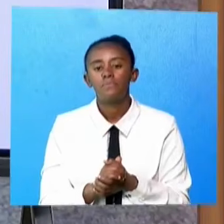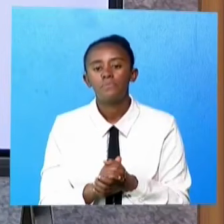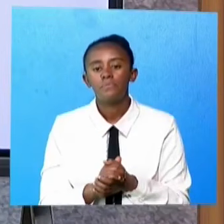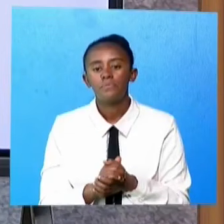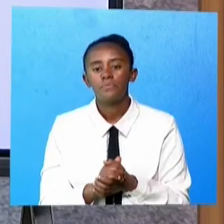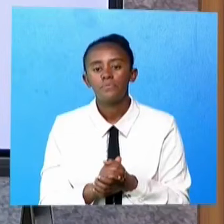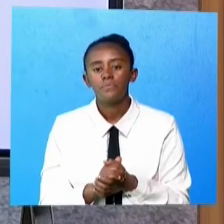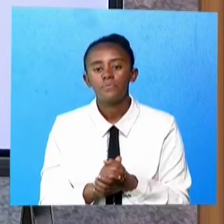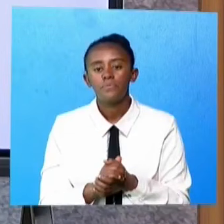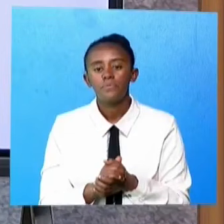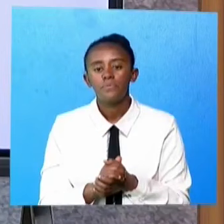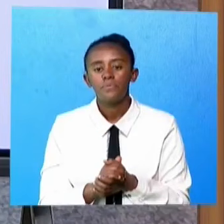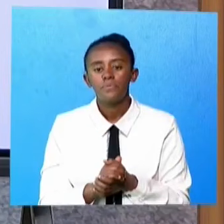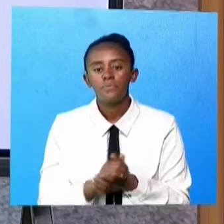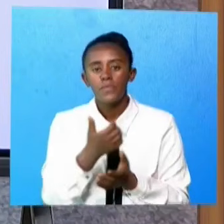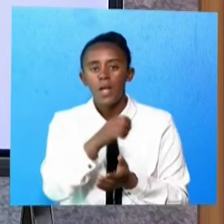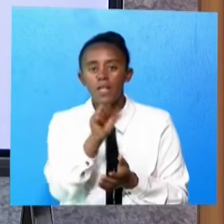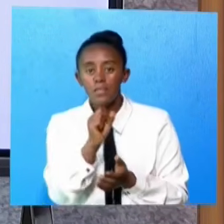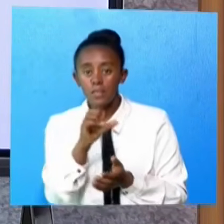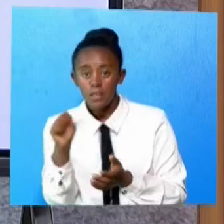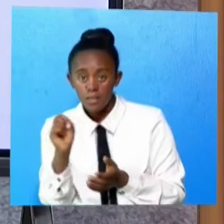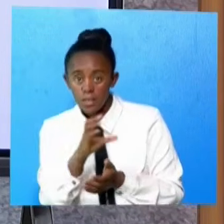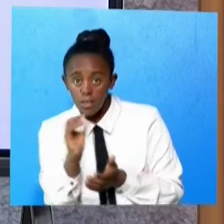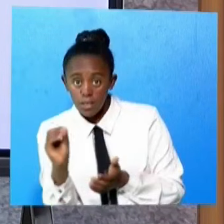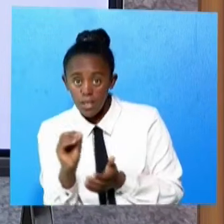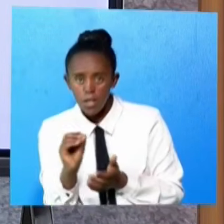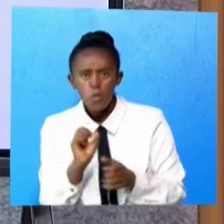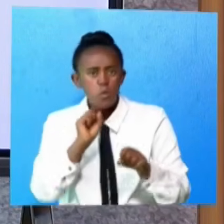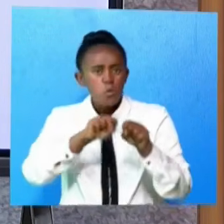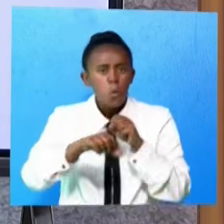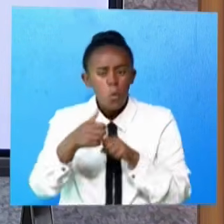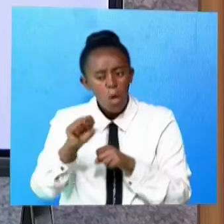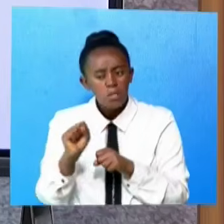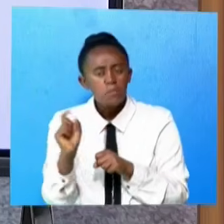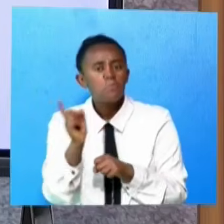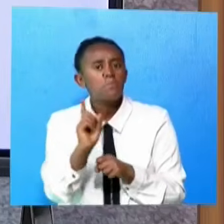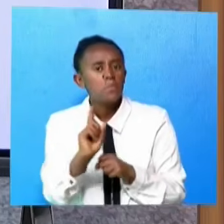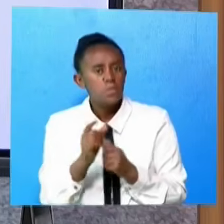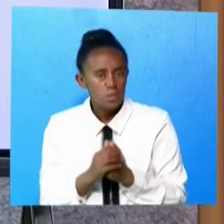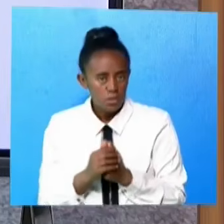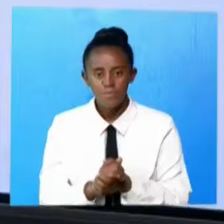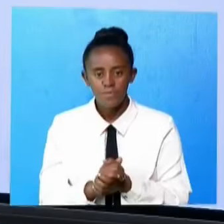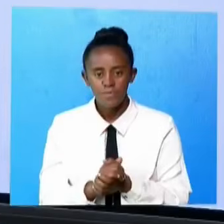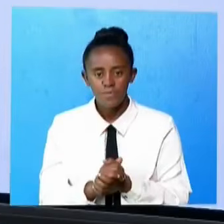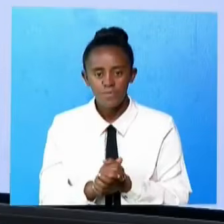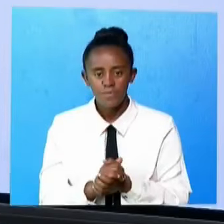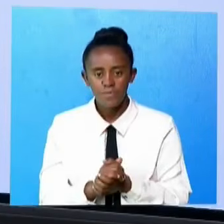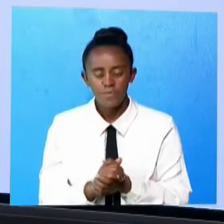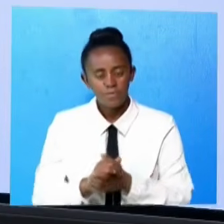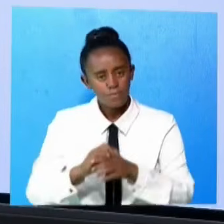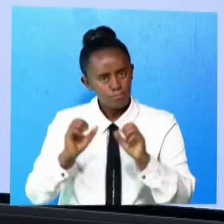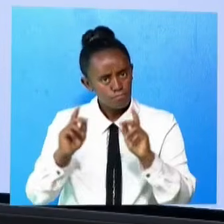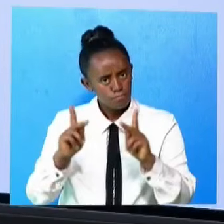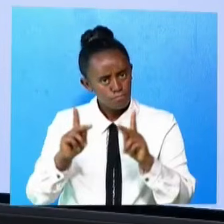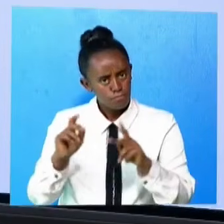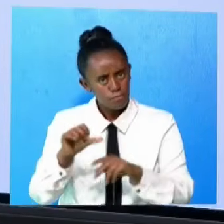One difference between as a structure and so a structure. Let me tell you about these two structures. All right. Another thing that you have to bear in